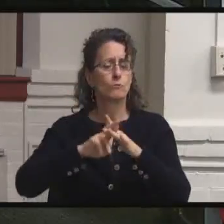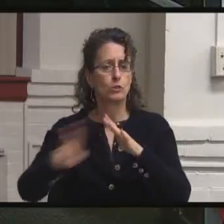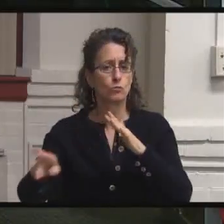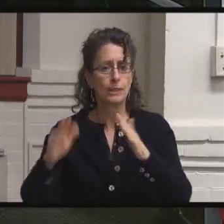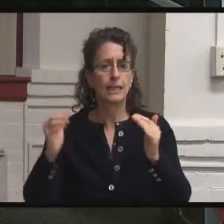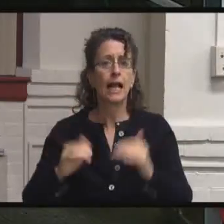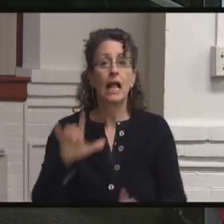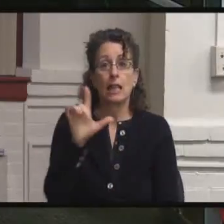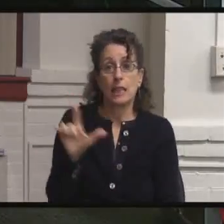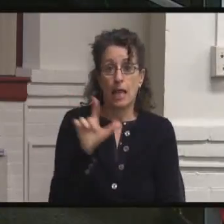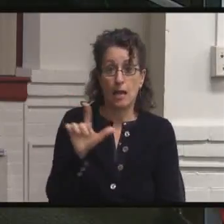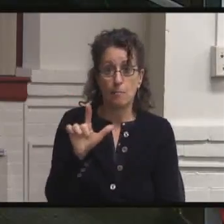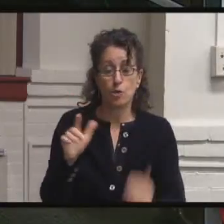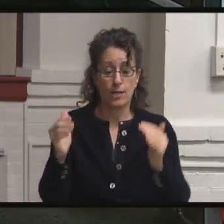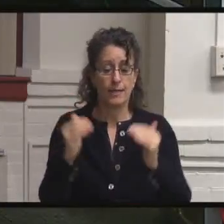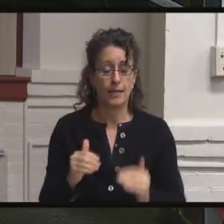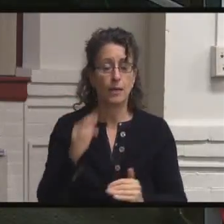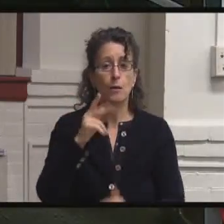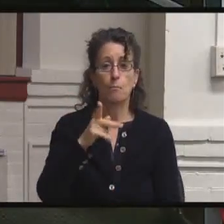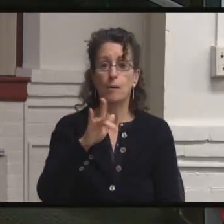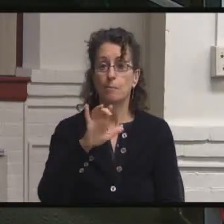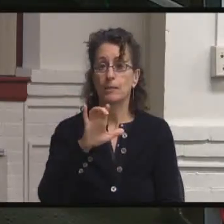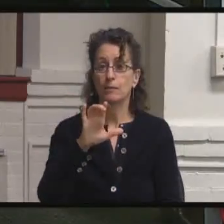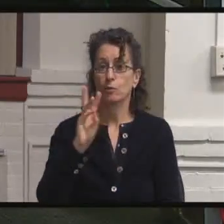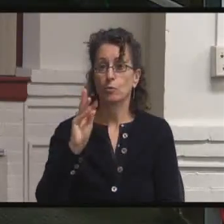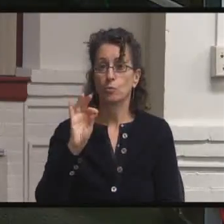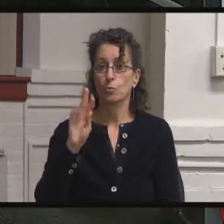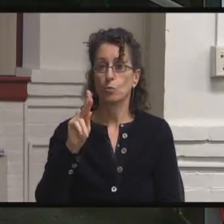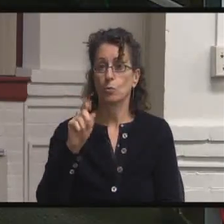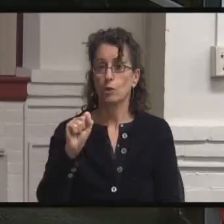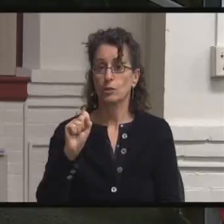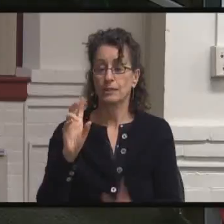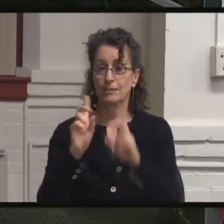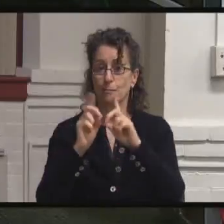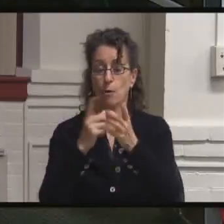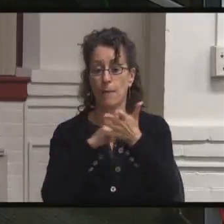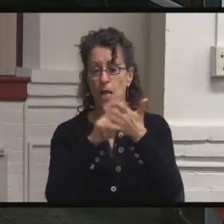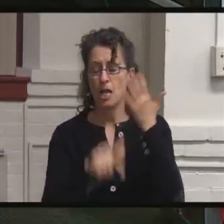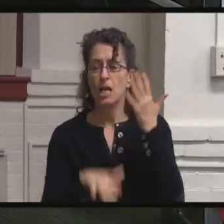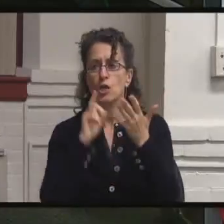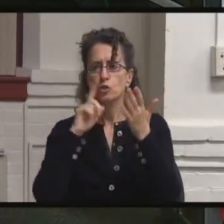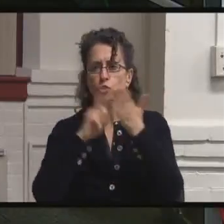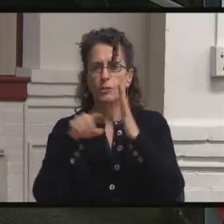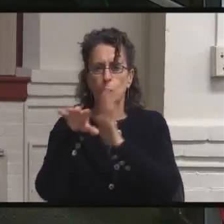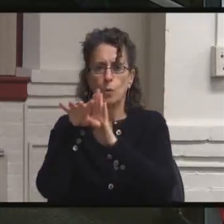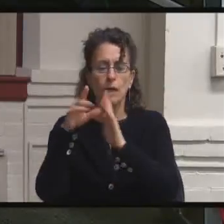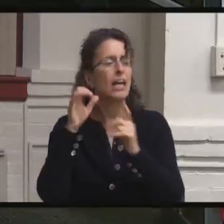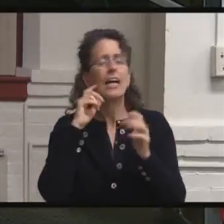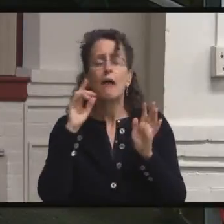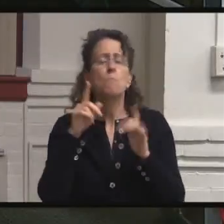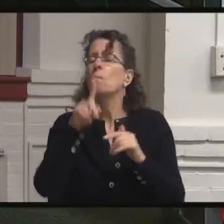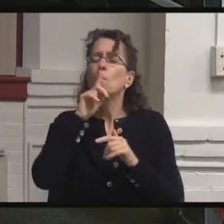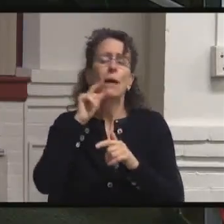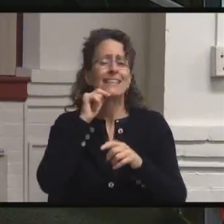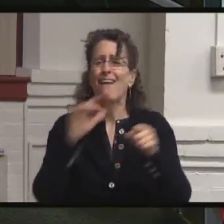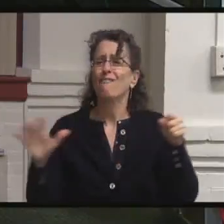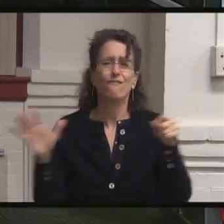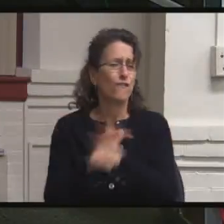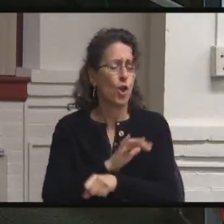go. So this was an opportunity to walk Margaret through each of the properties so that she could get a sense.